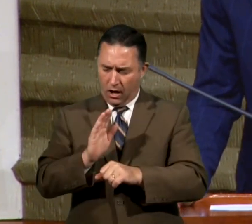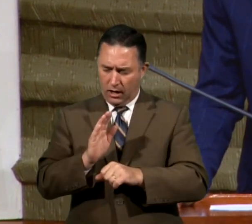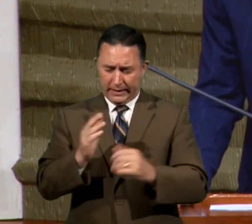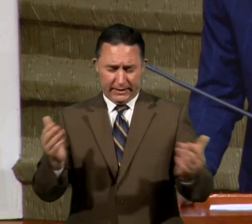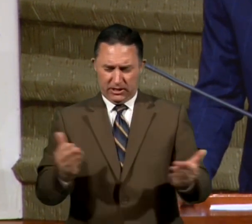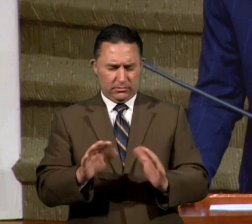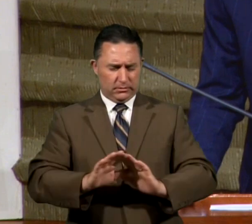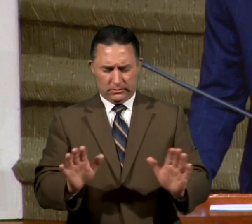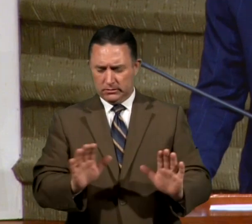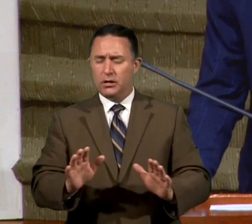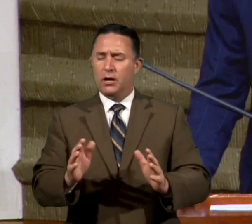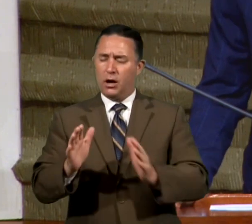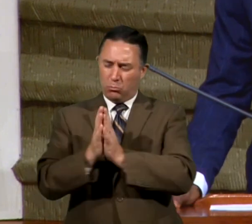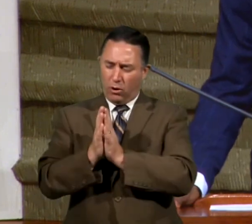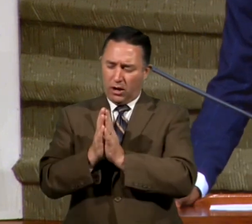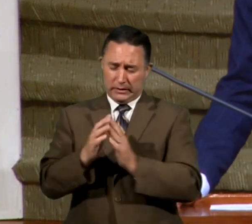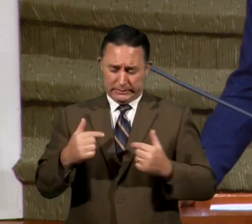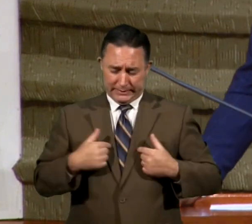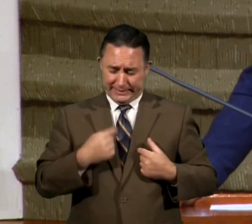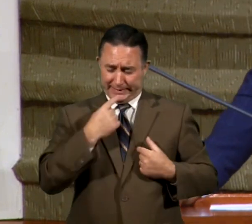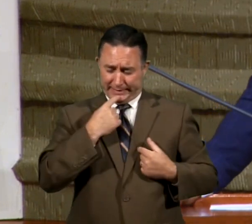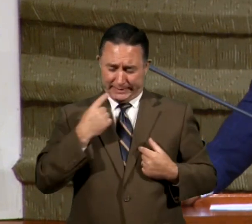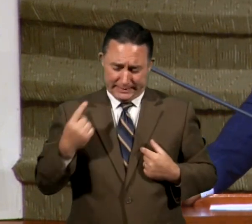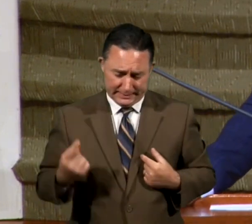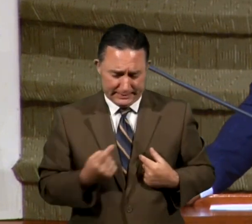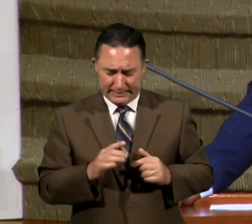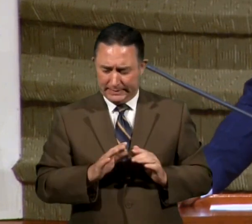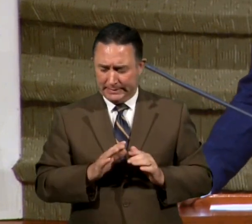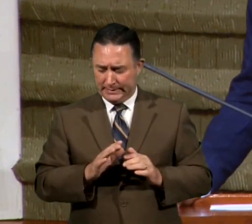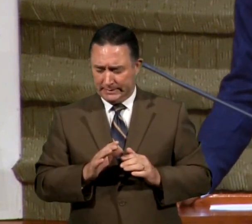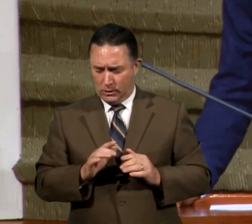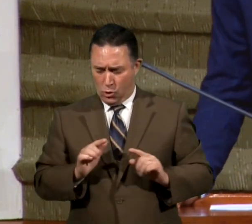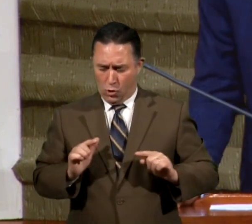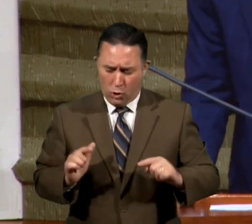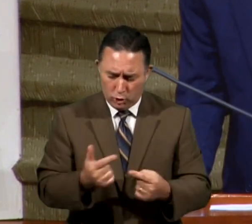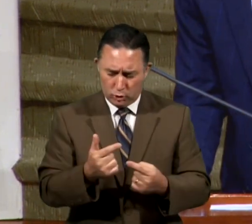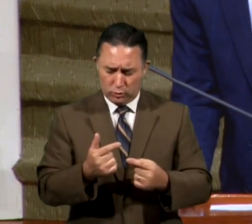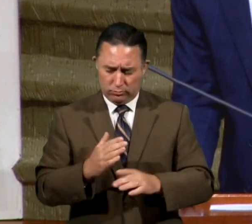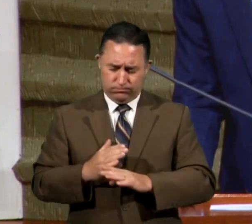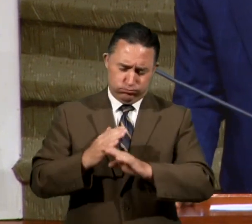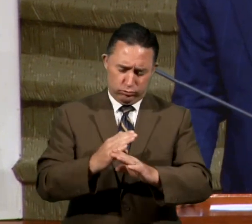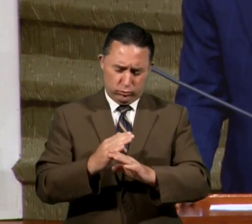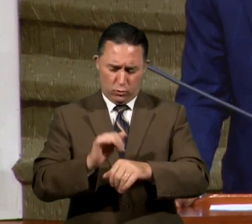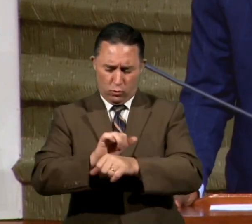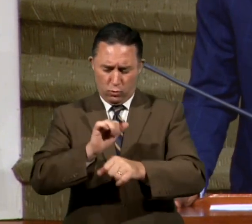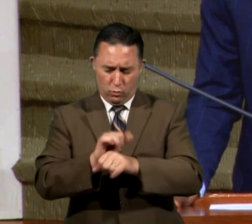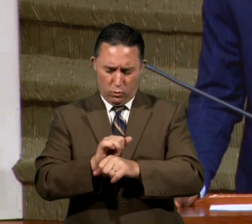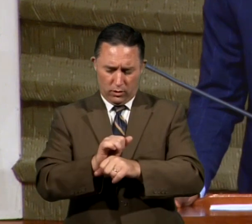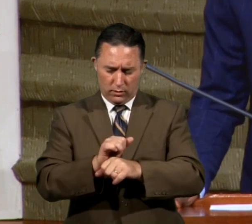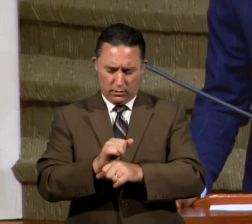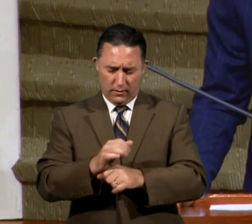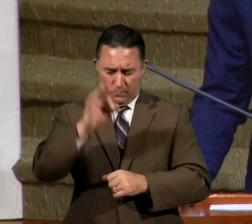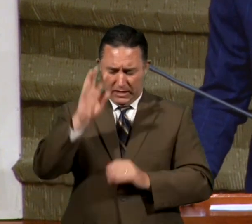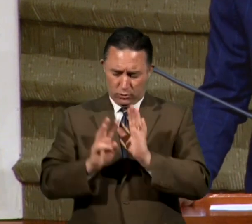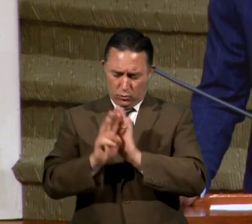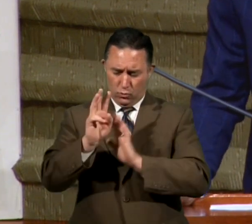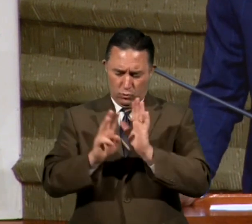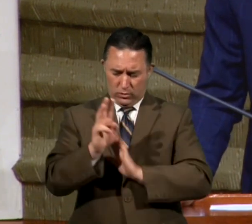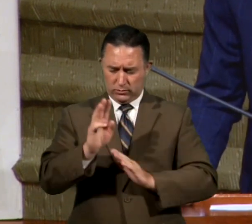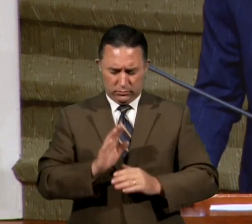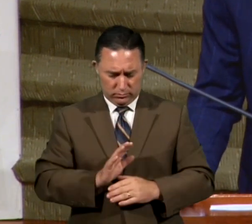place. I pray, God, that I would not say anything that will hurt or hinder the work of our under-shepherd, Pastor